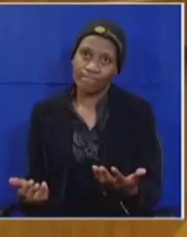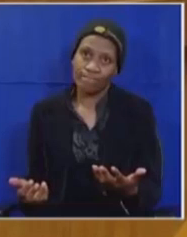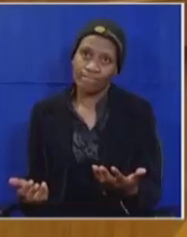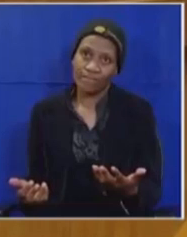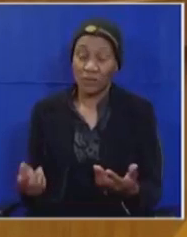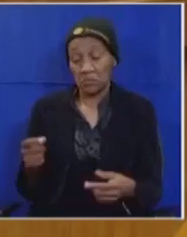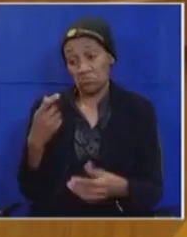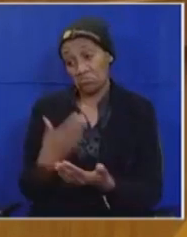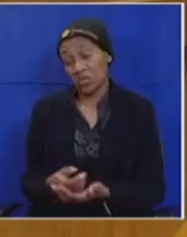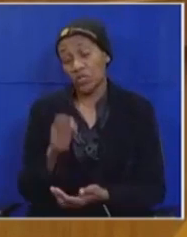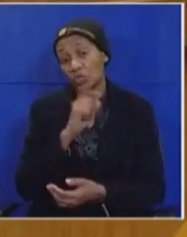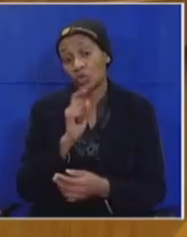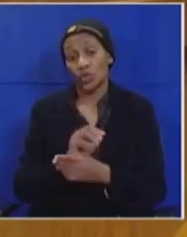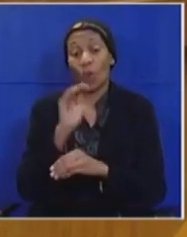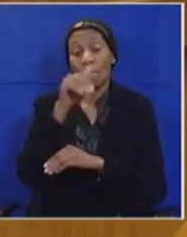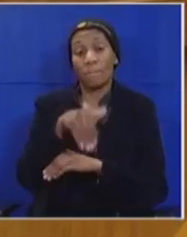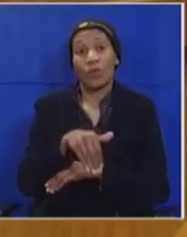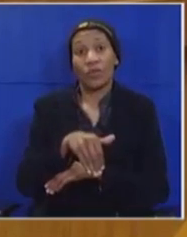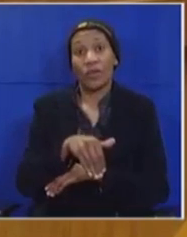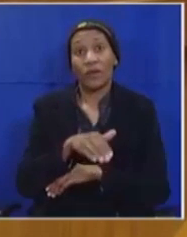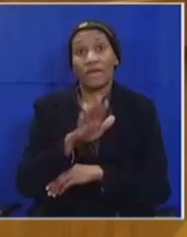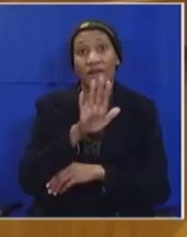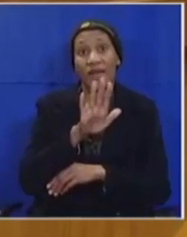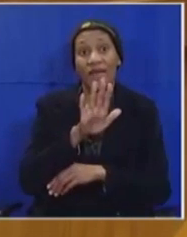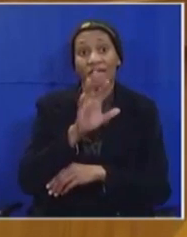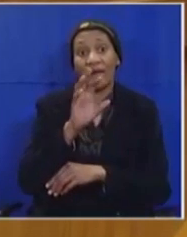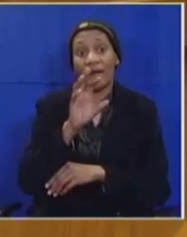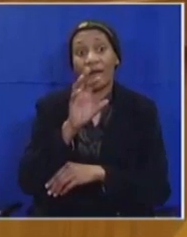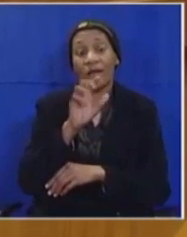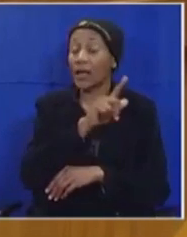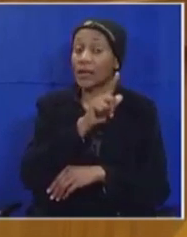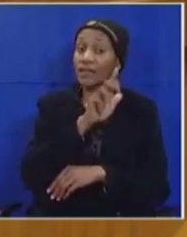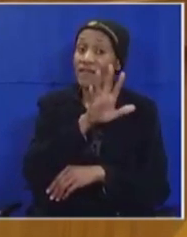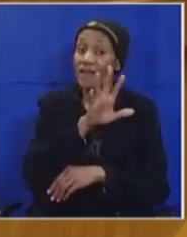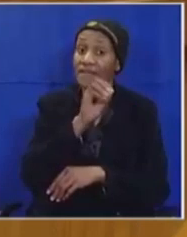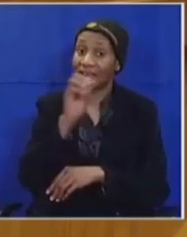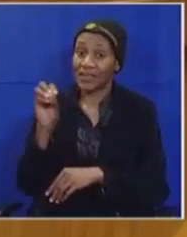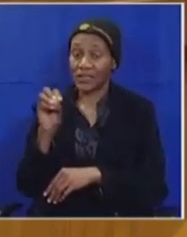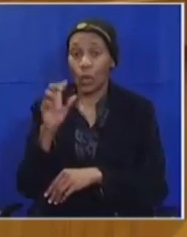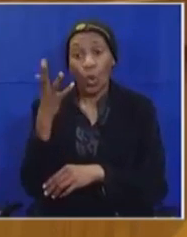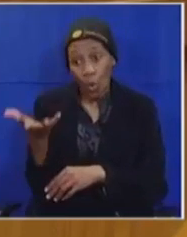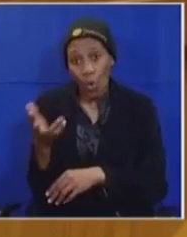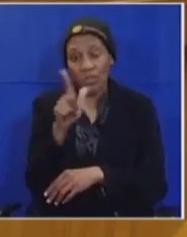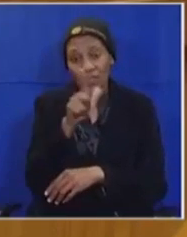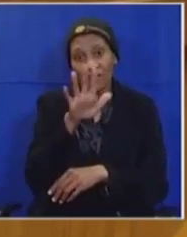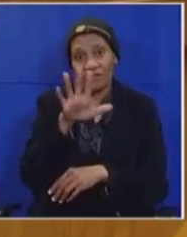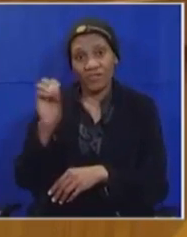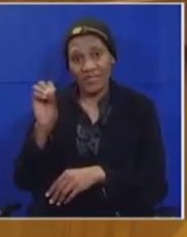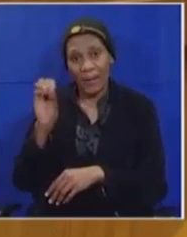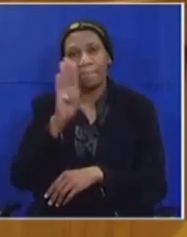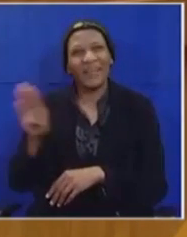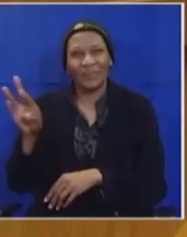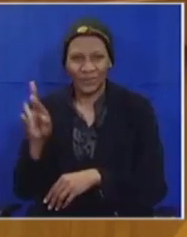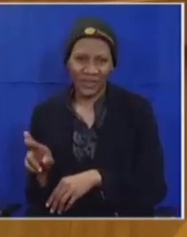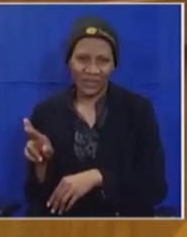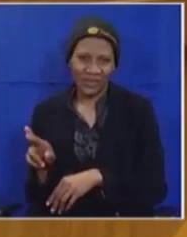than 500 billion rand, 750 billion rand, money that we do not have. At the